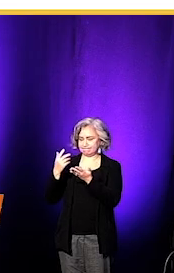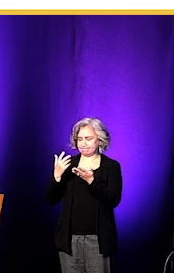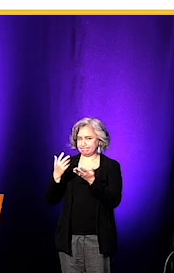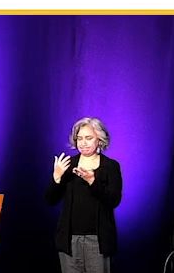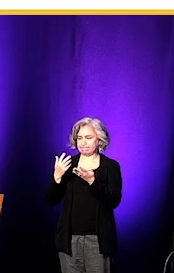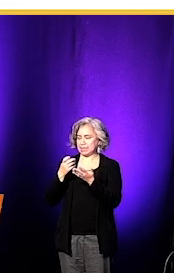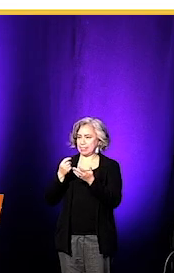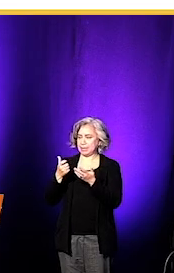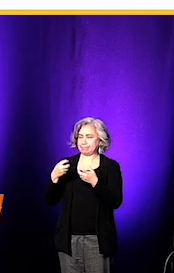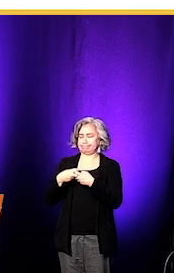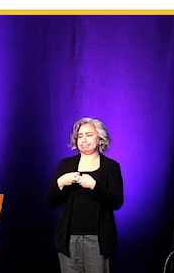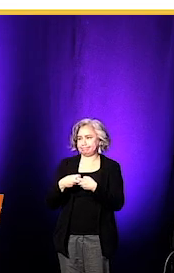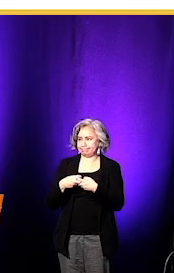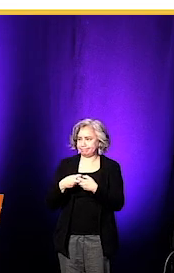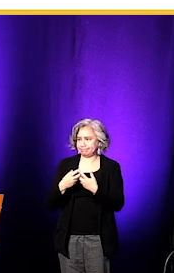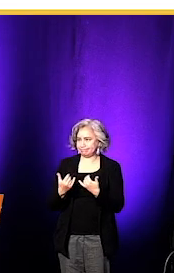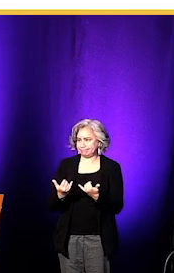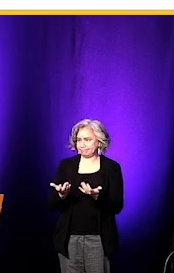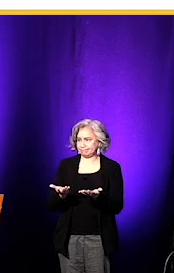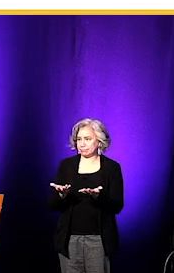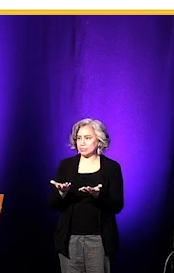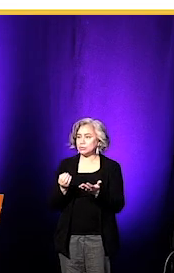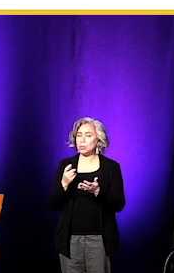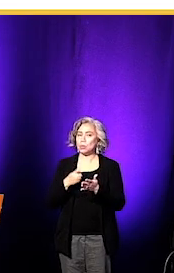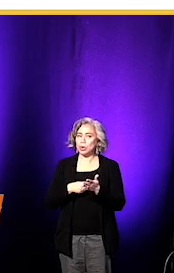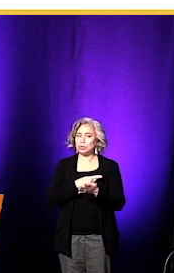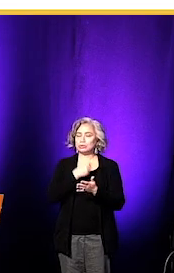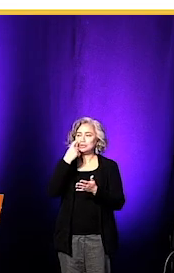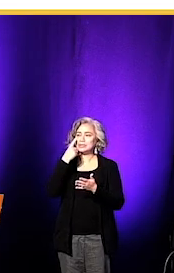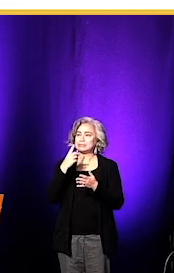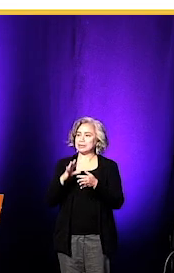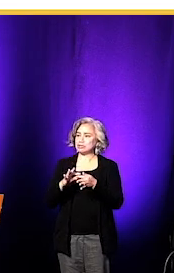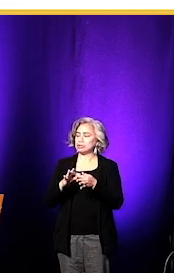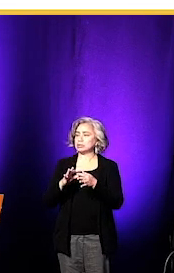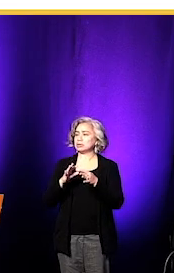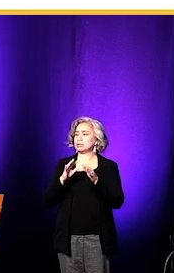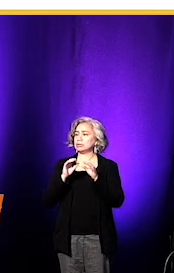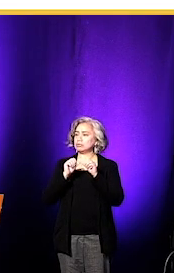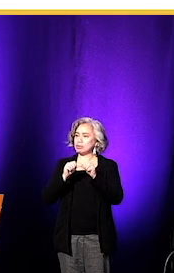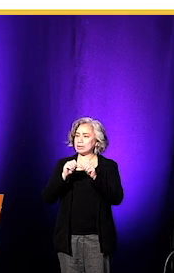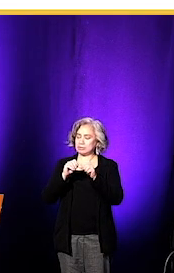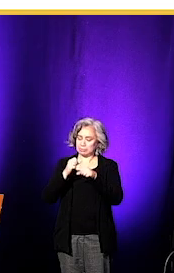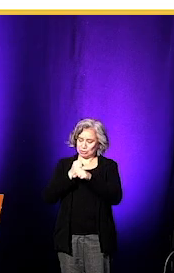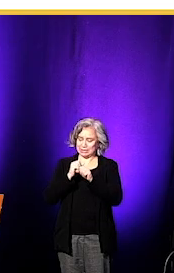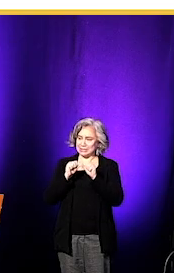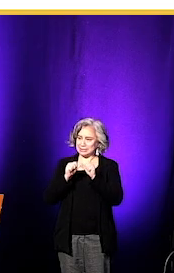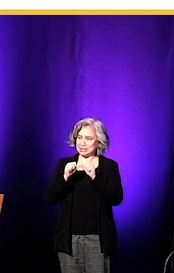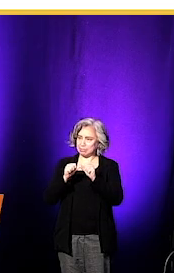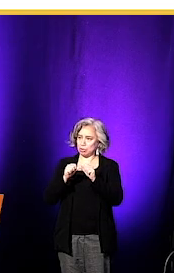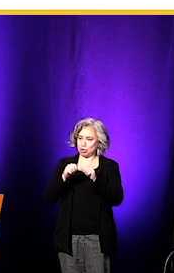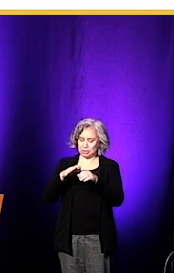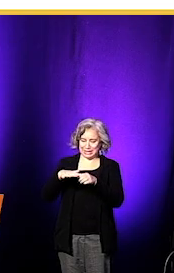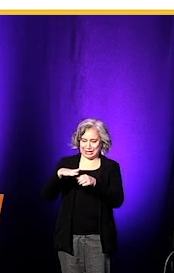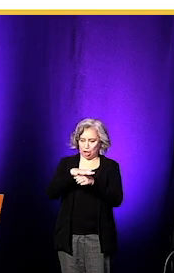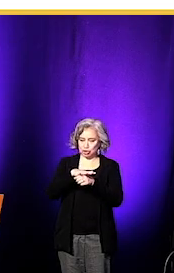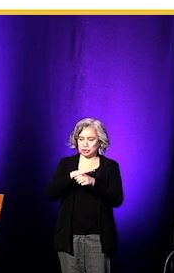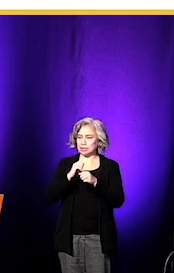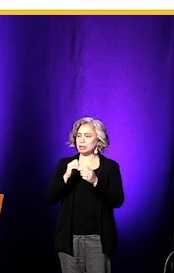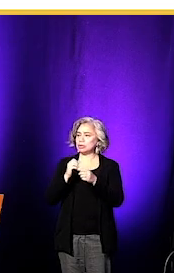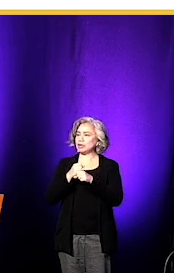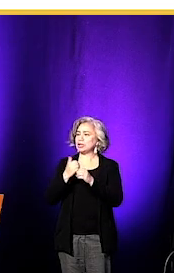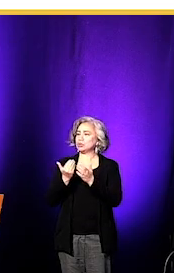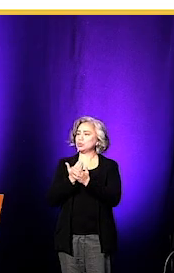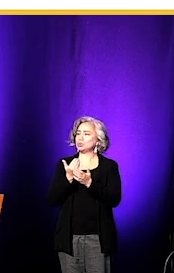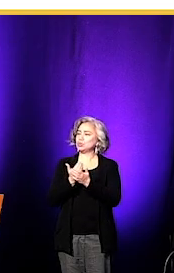talking about, creating sustainable ecologies where these new repertoires are made, it feels like resources,